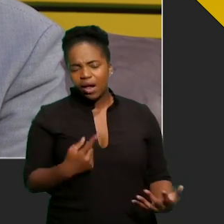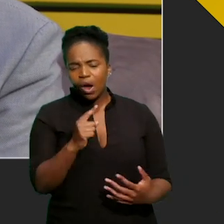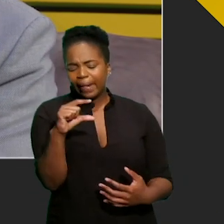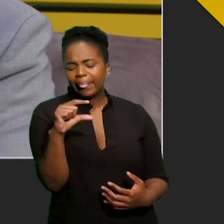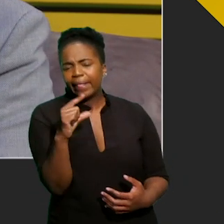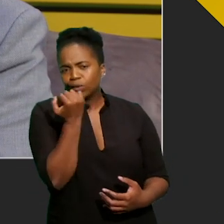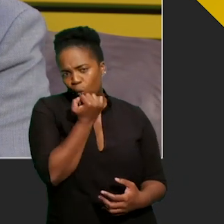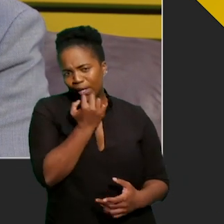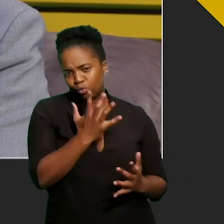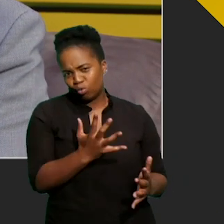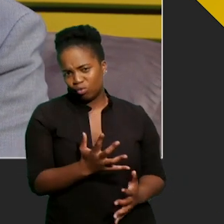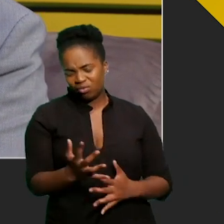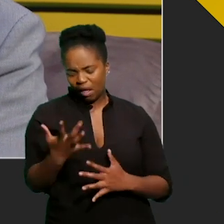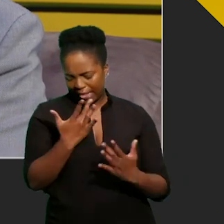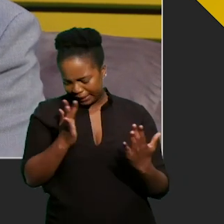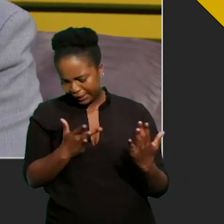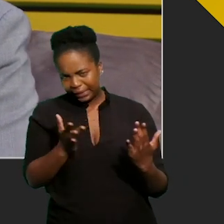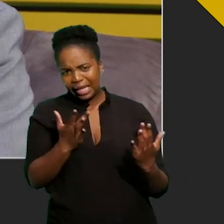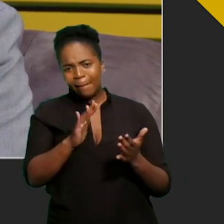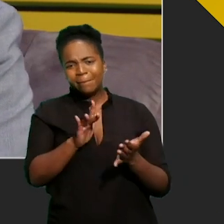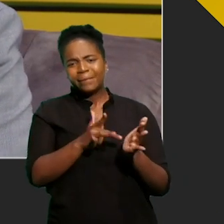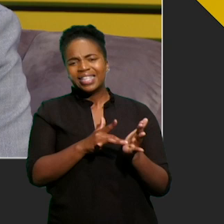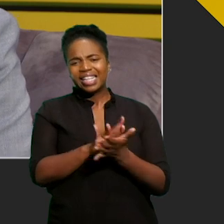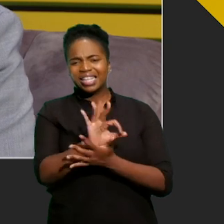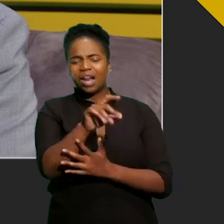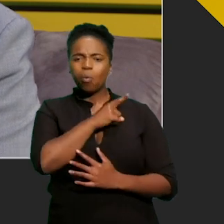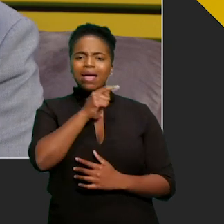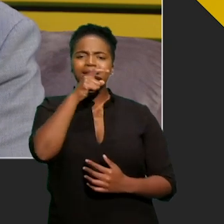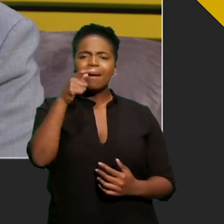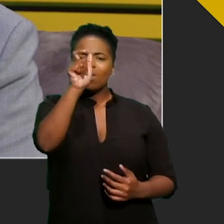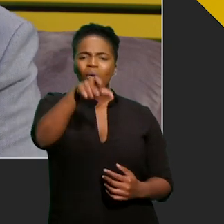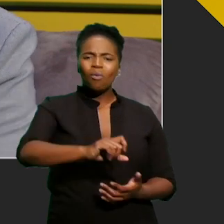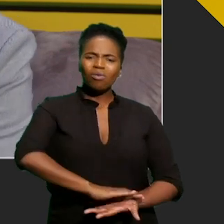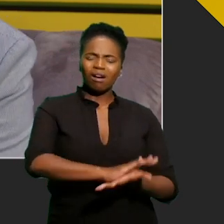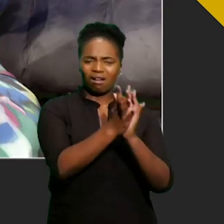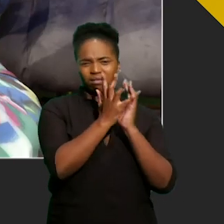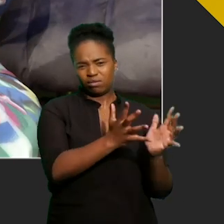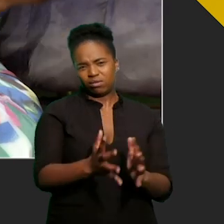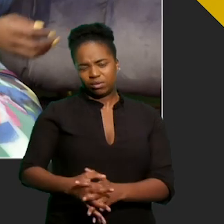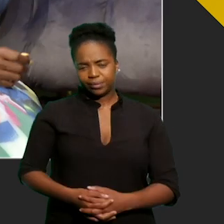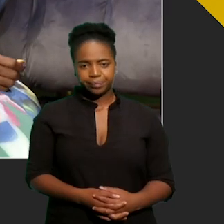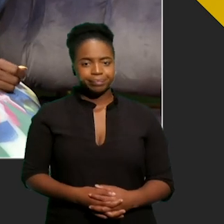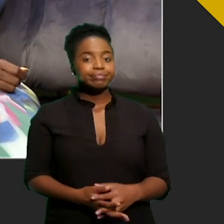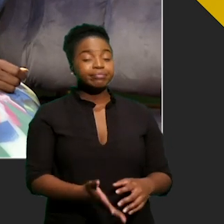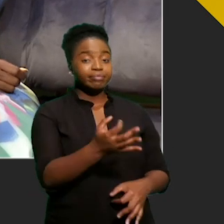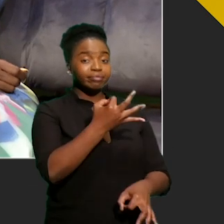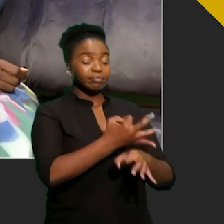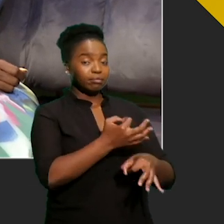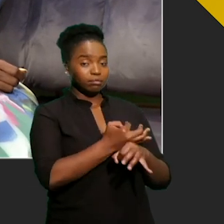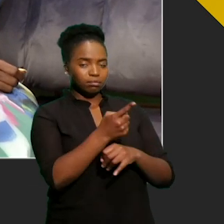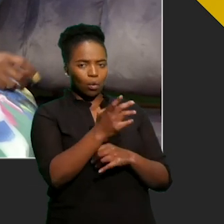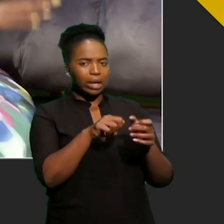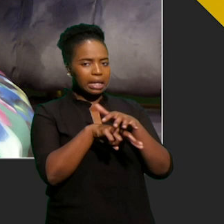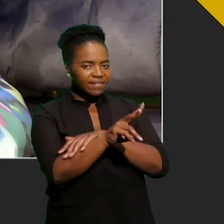that you don't have a situation where you know, somebody's image is being dented and tainted. Well, you've said quite a lot more inside